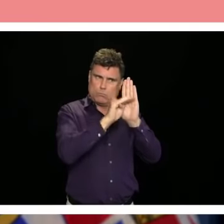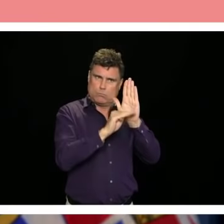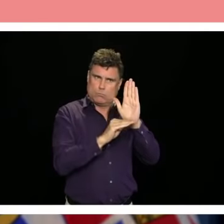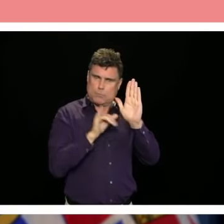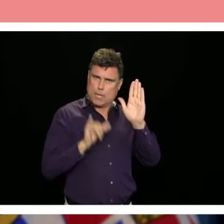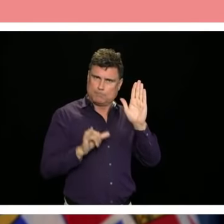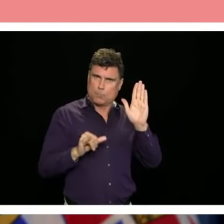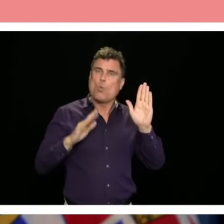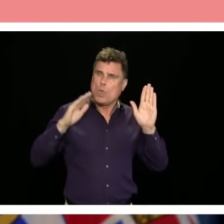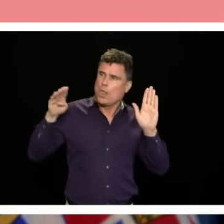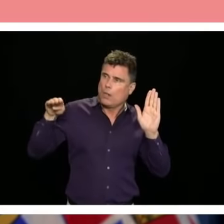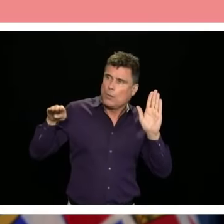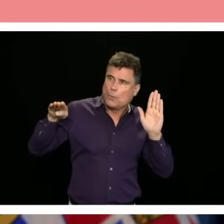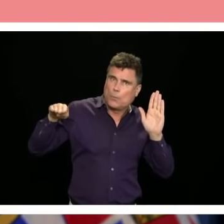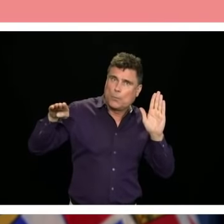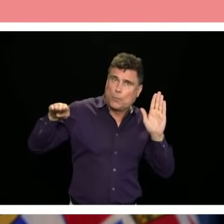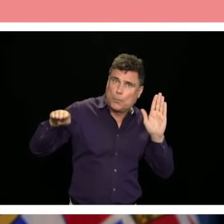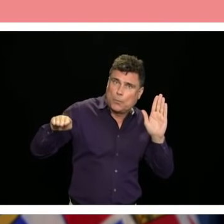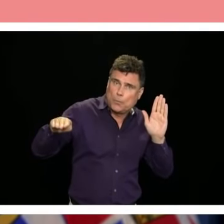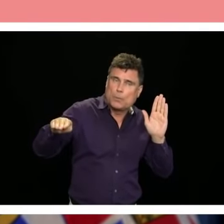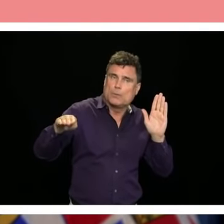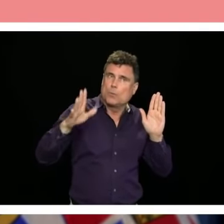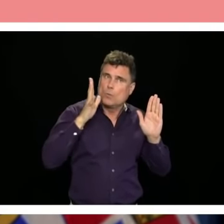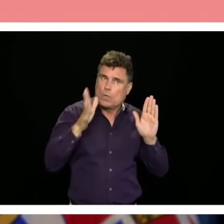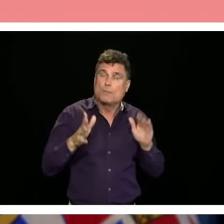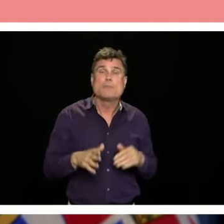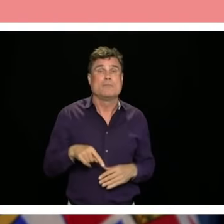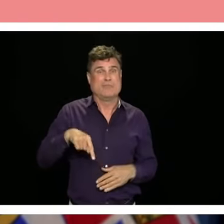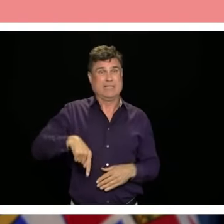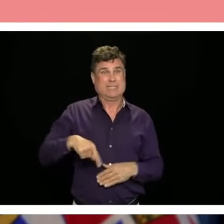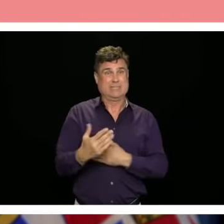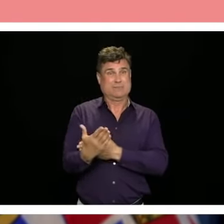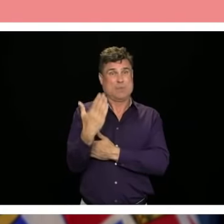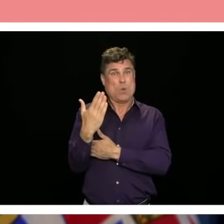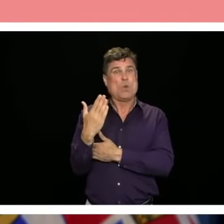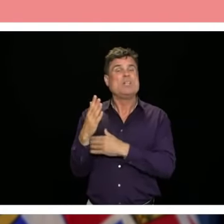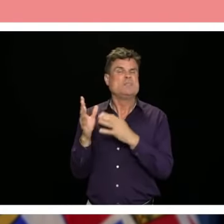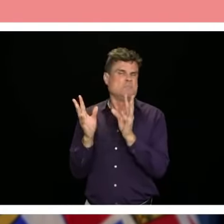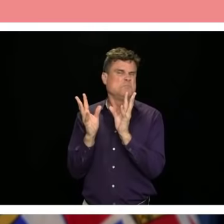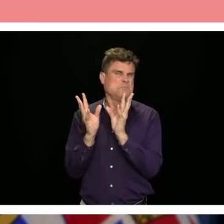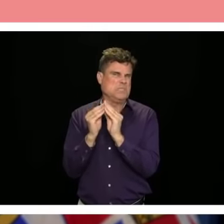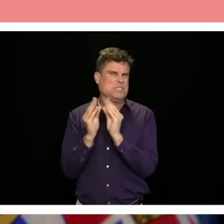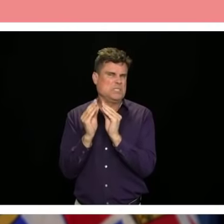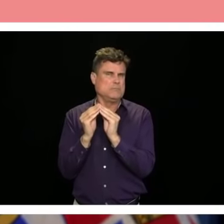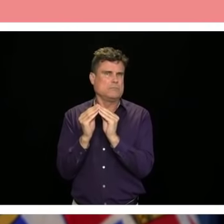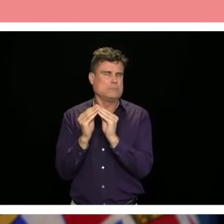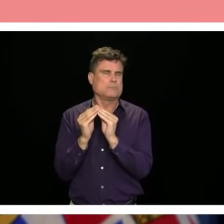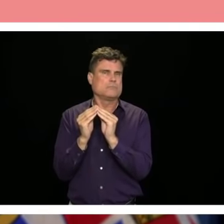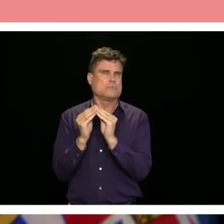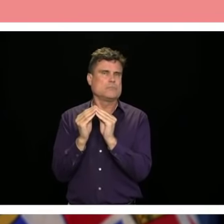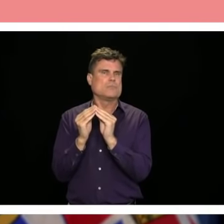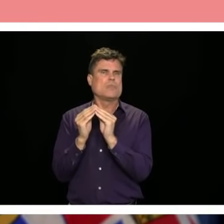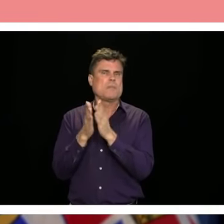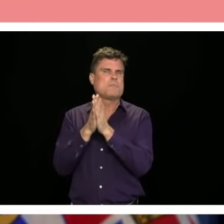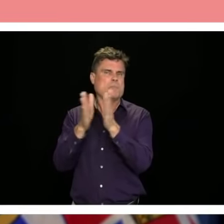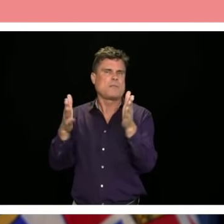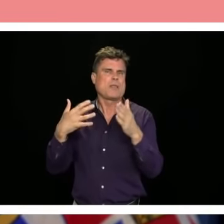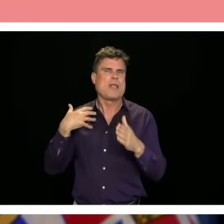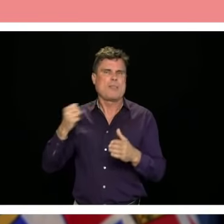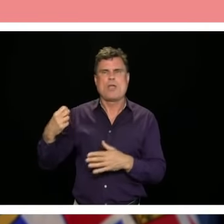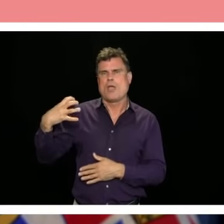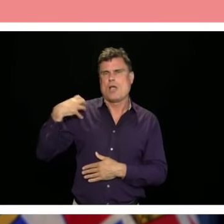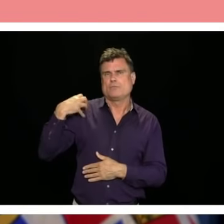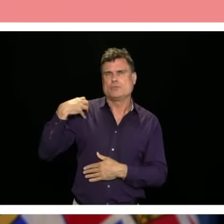we're doing things around the province. Is I do not expect that we're going to get that rapidly explosive growth that we have seen in